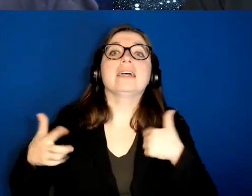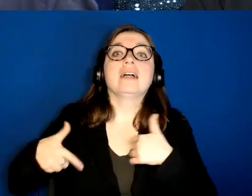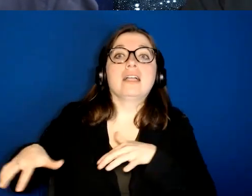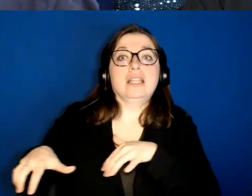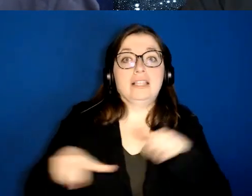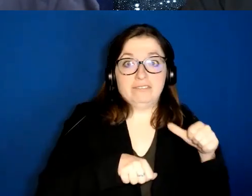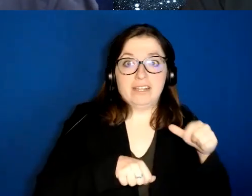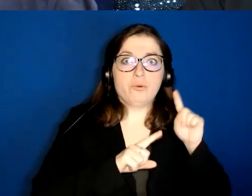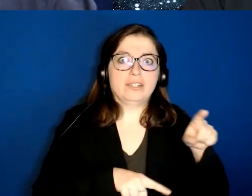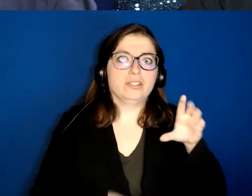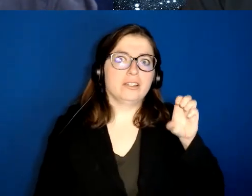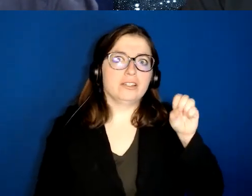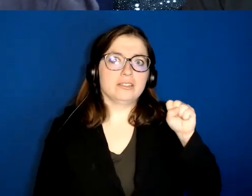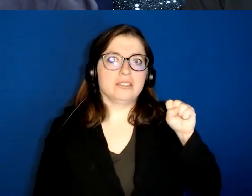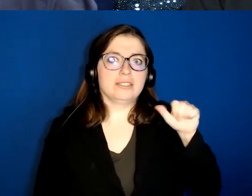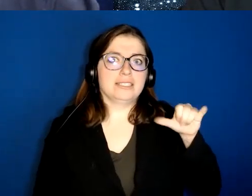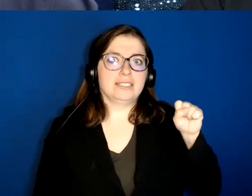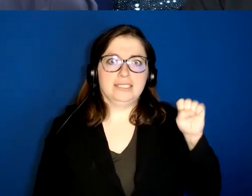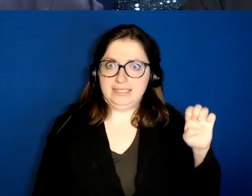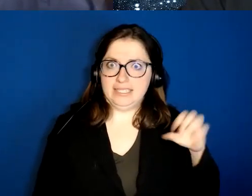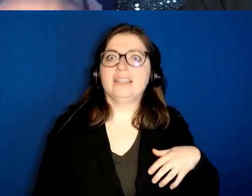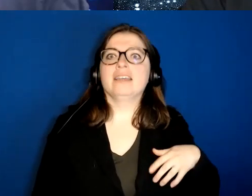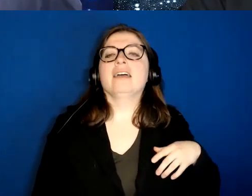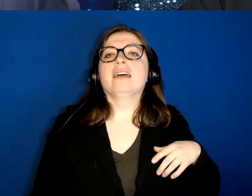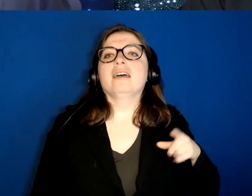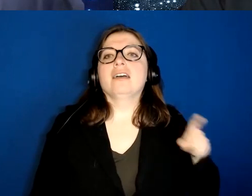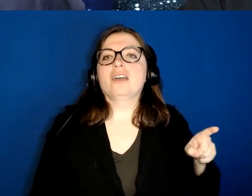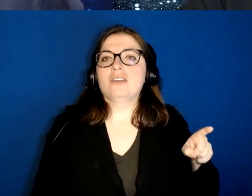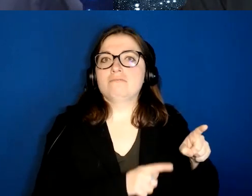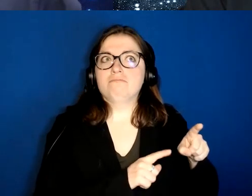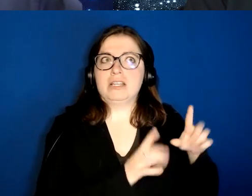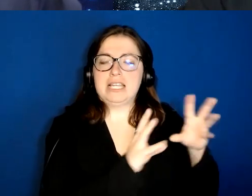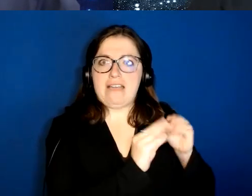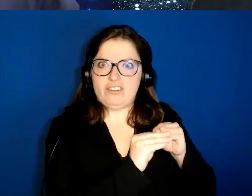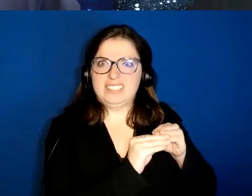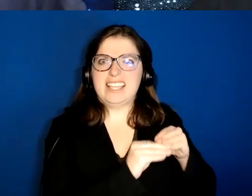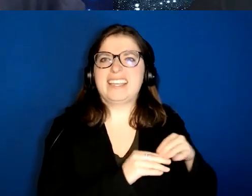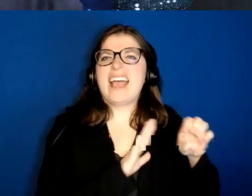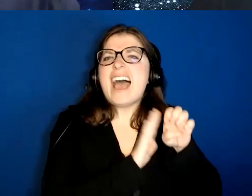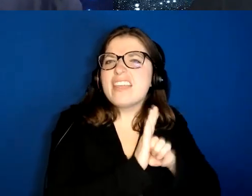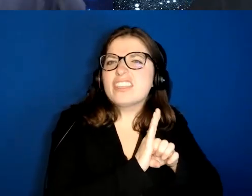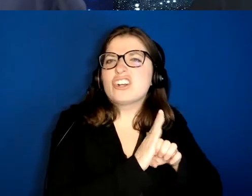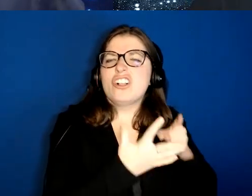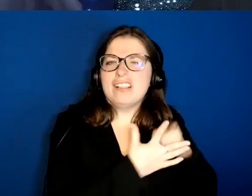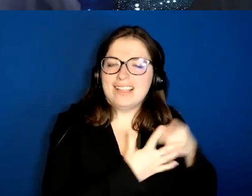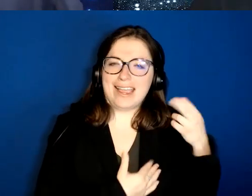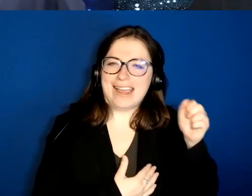and a seminar in ethical hacking with Jesse Versalin,